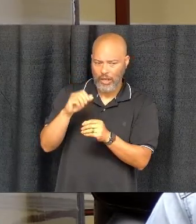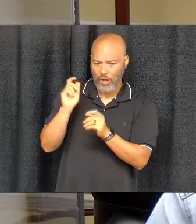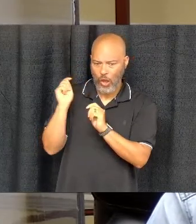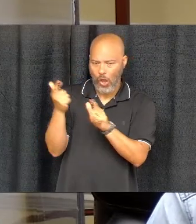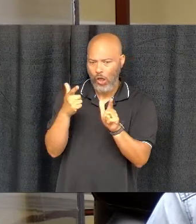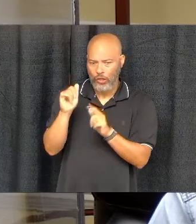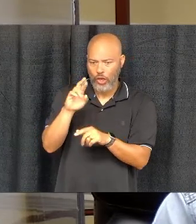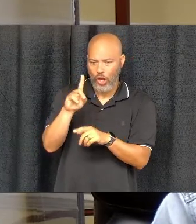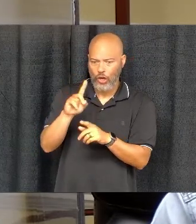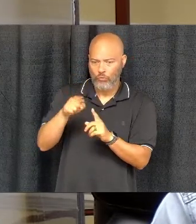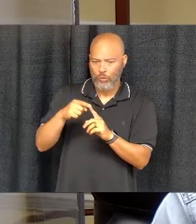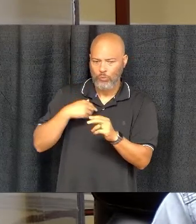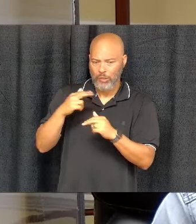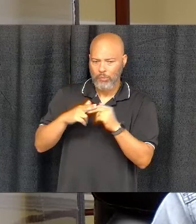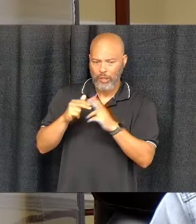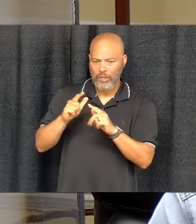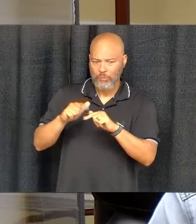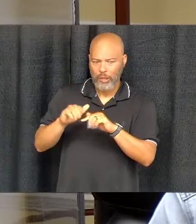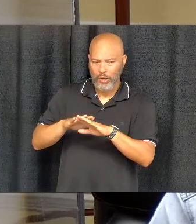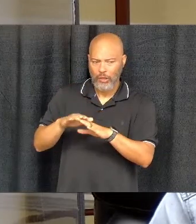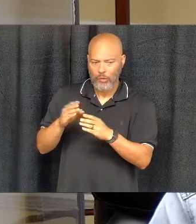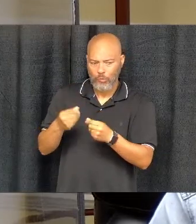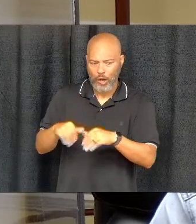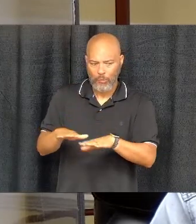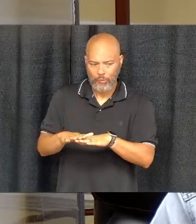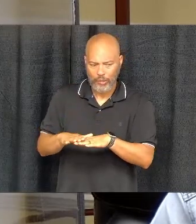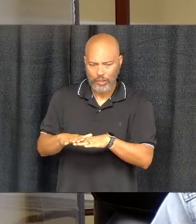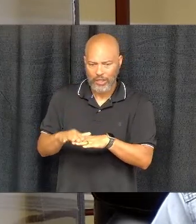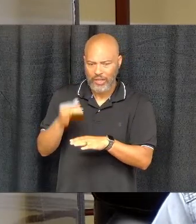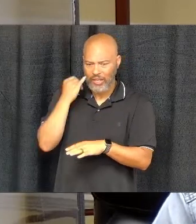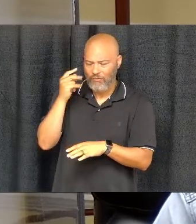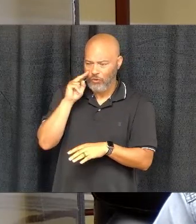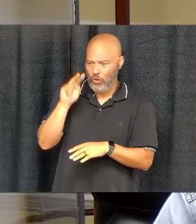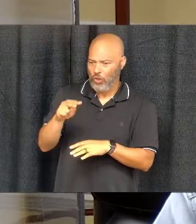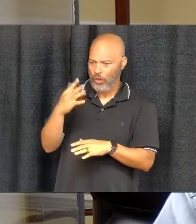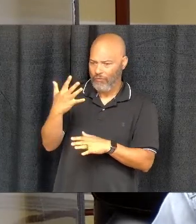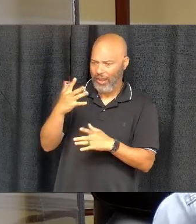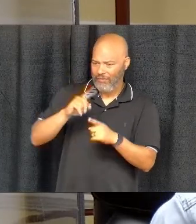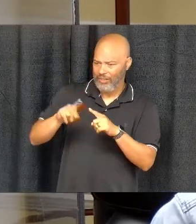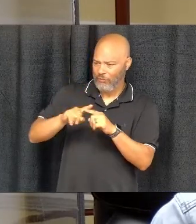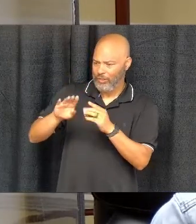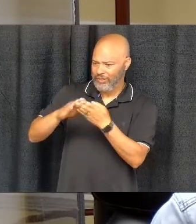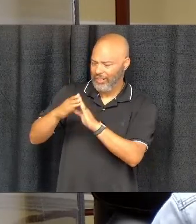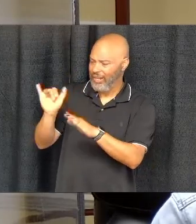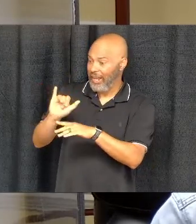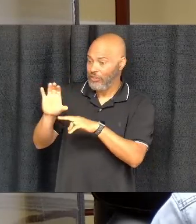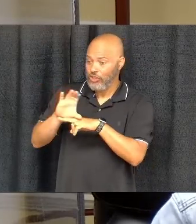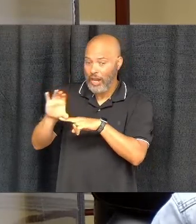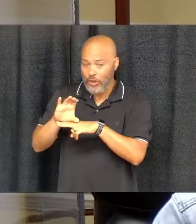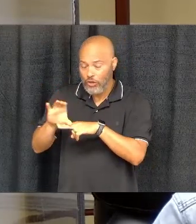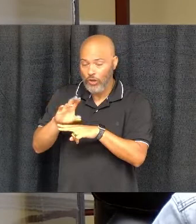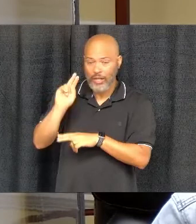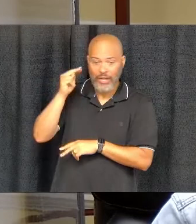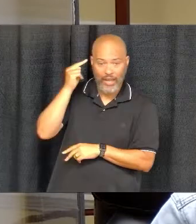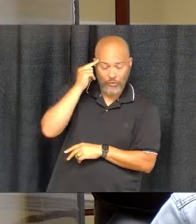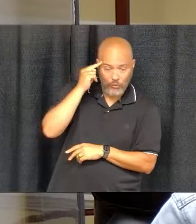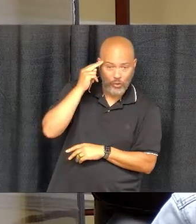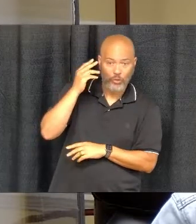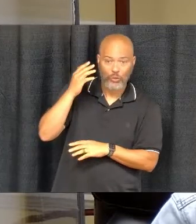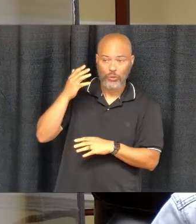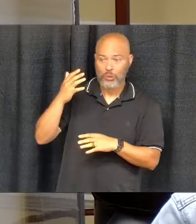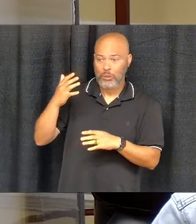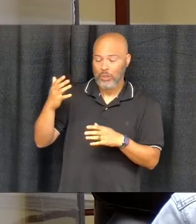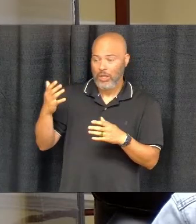we build it, depending on the property. It is, if you look at 5 different cities, if you look at Chattanooga, Nashville,